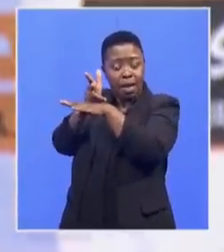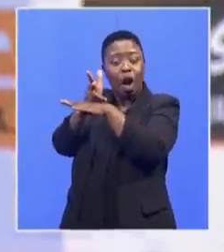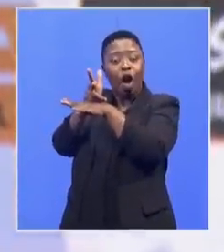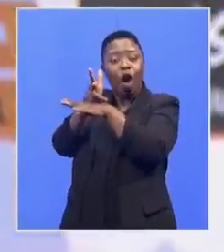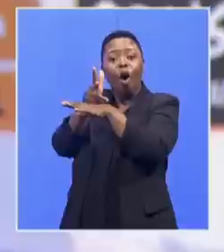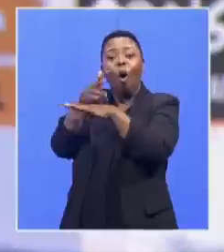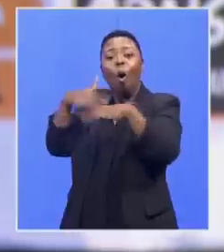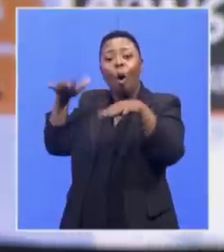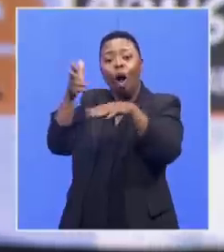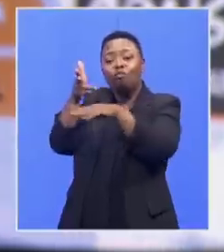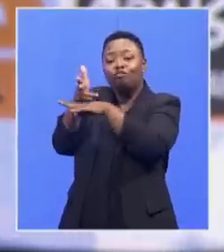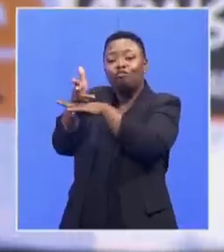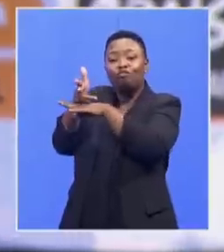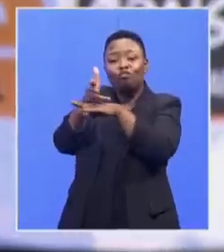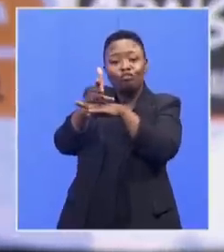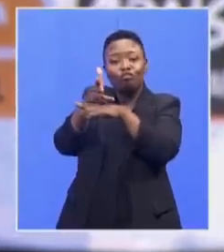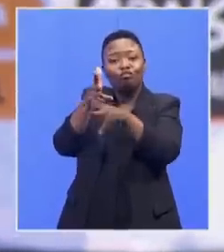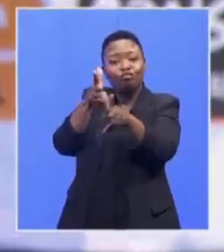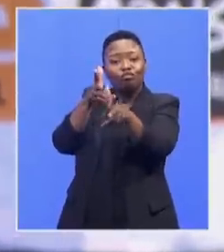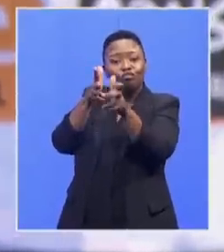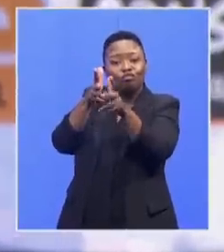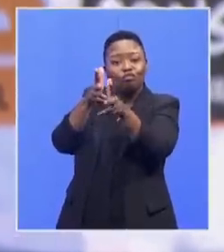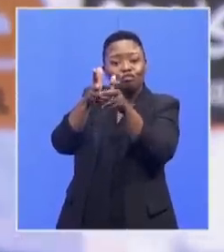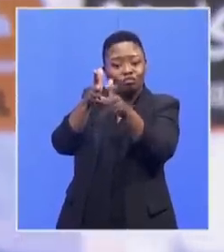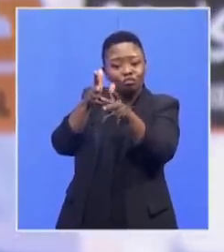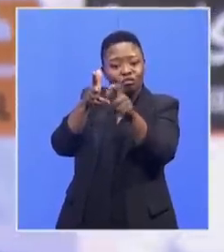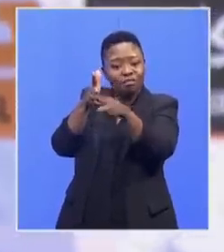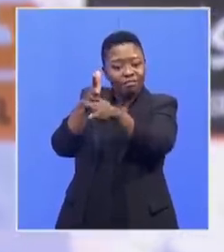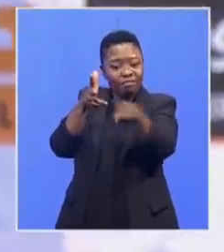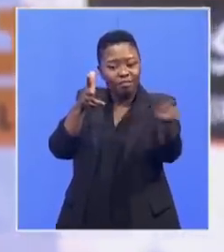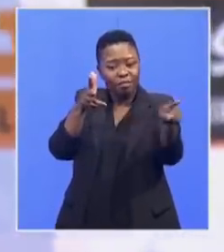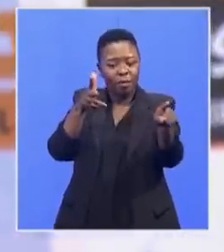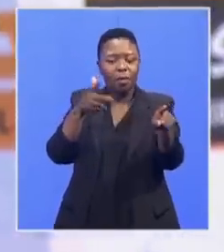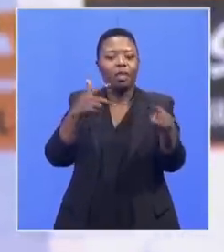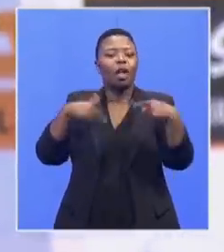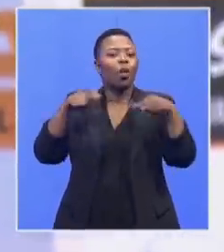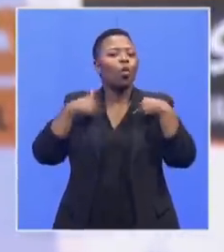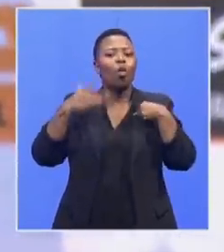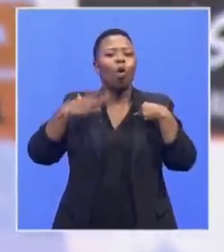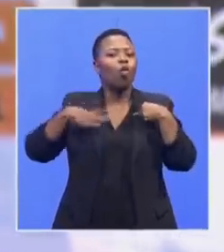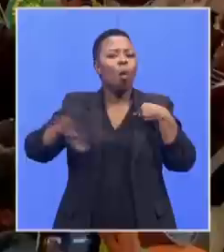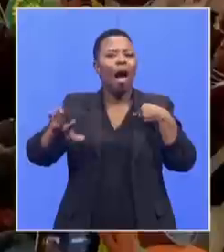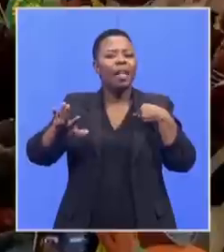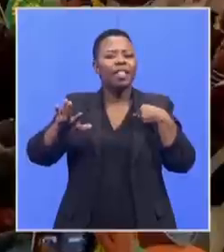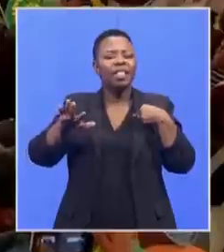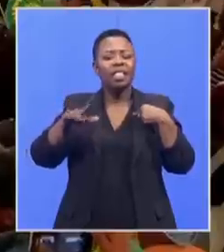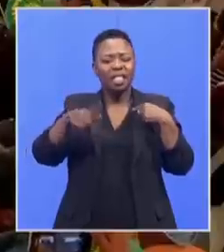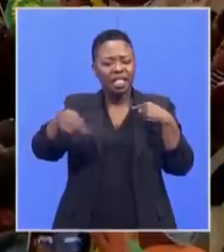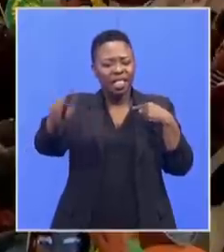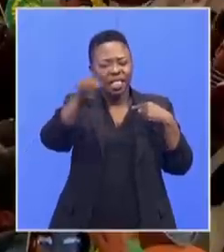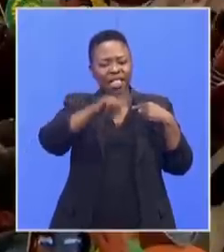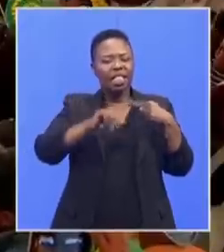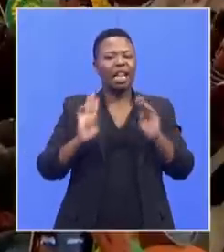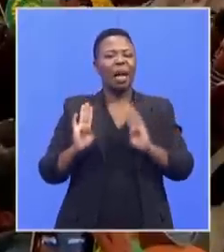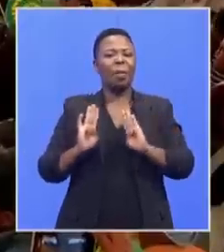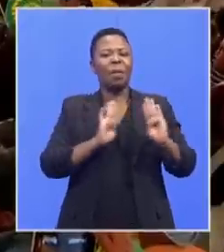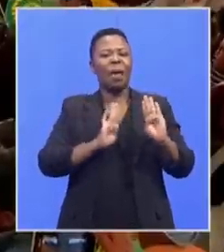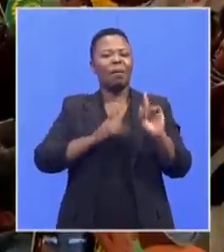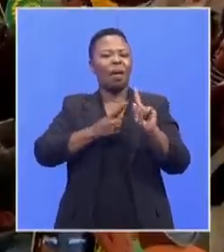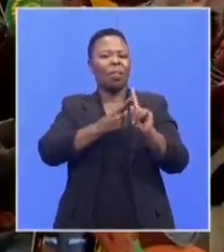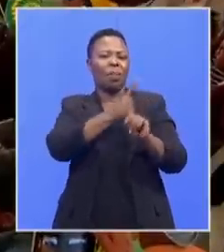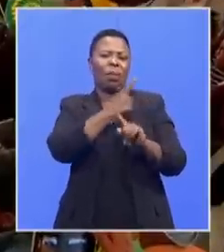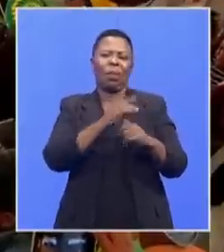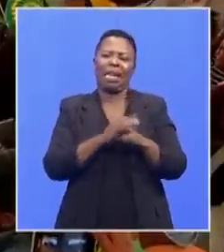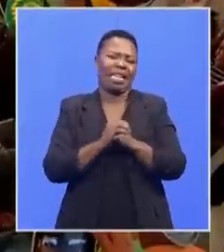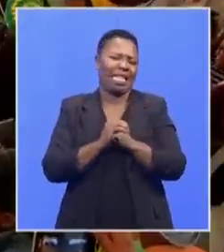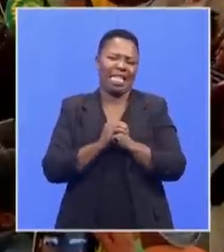nyena. Yanong a re batlo re ba le bone le sa e tshwara sentle.